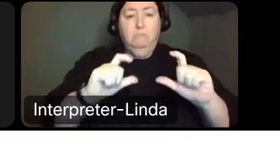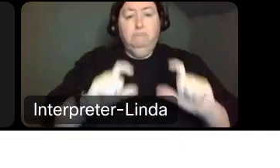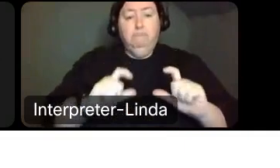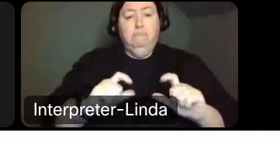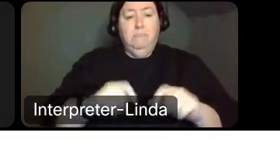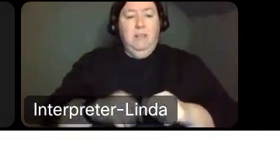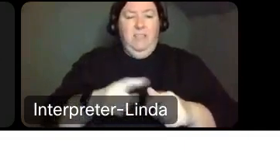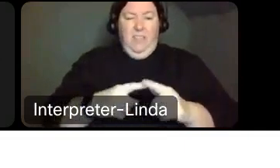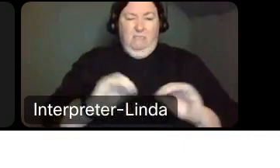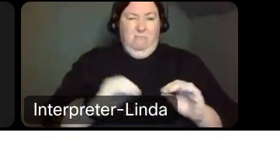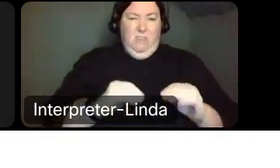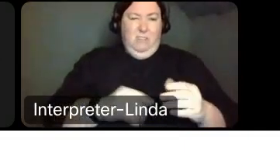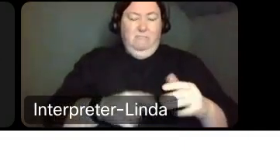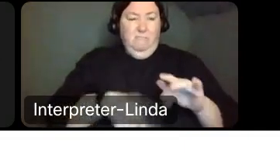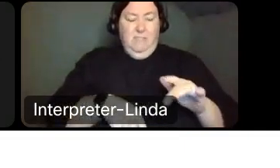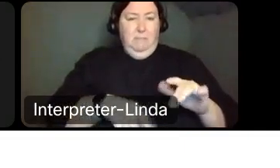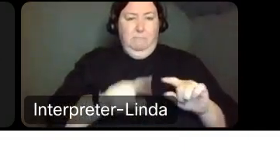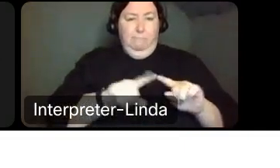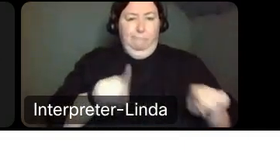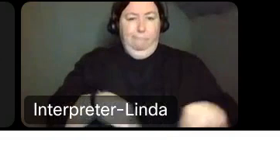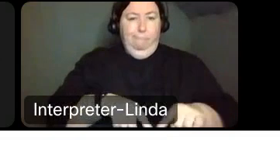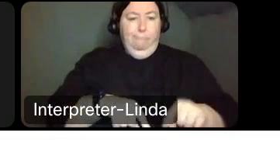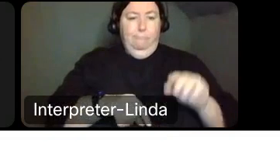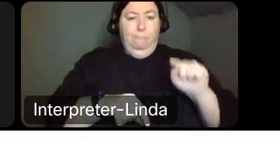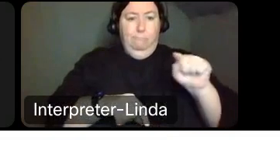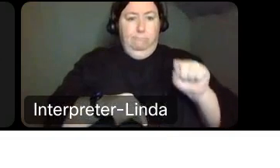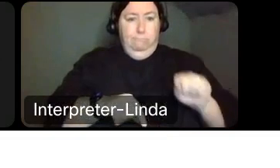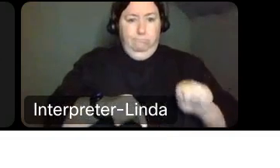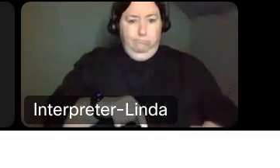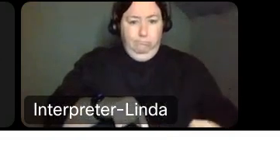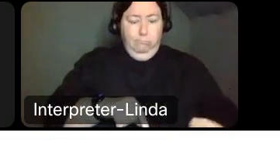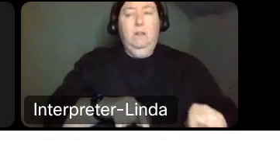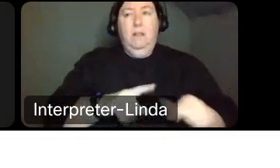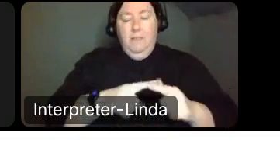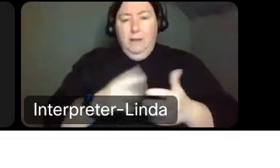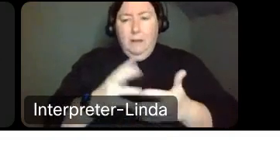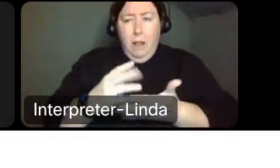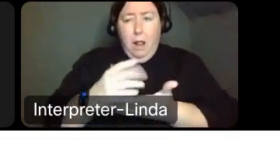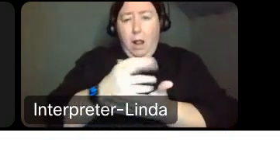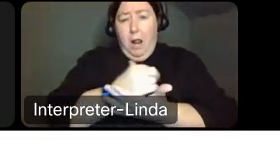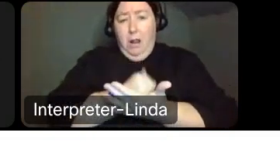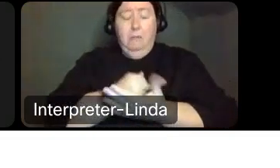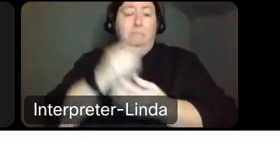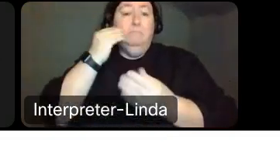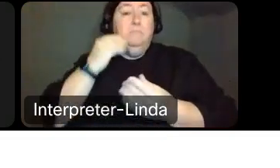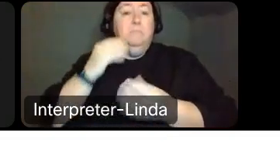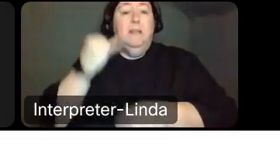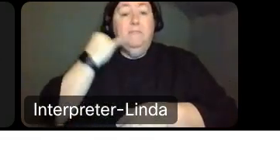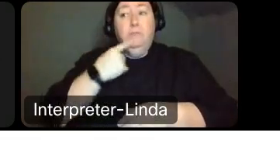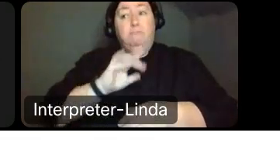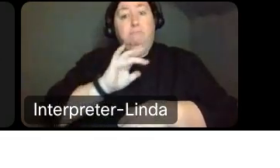that you see here. It'll sort of get started into actually starting collecting information about that student. But if you say